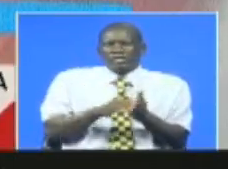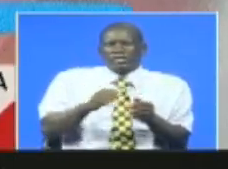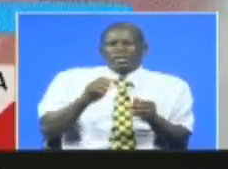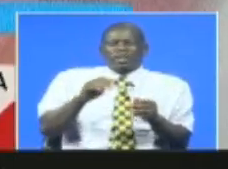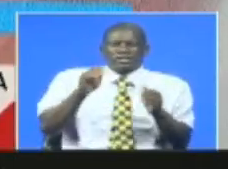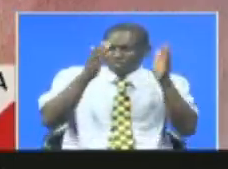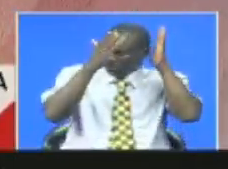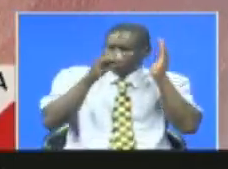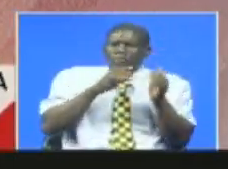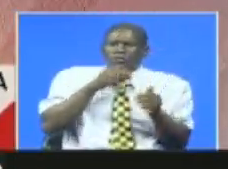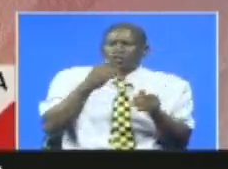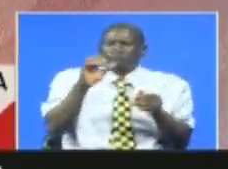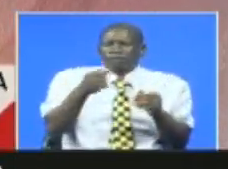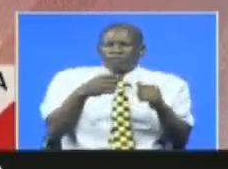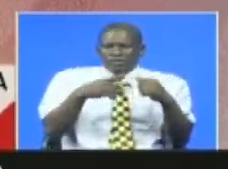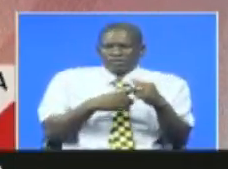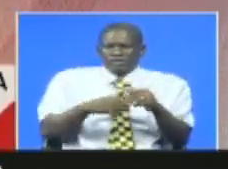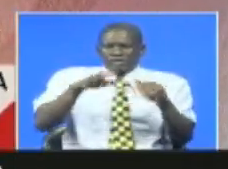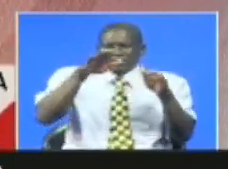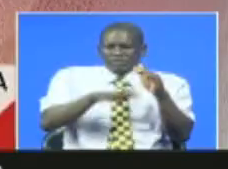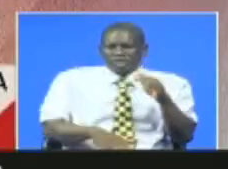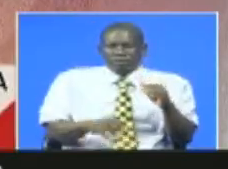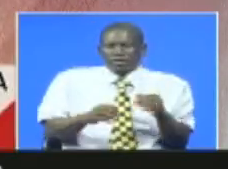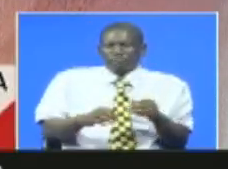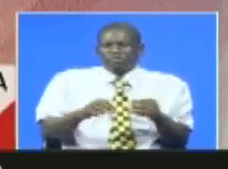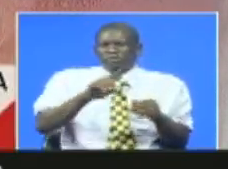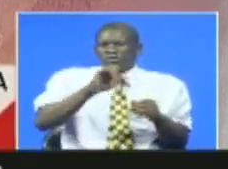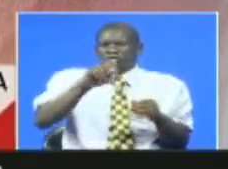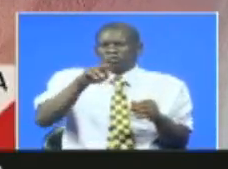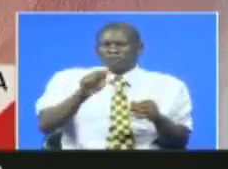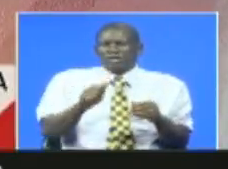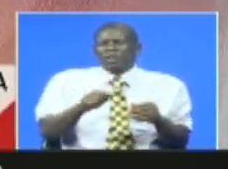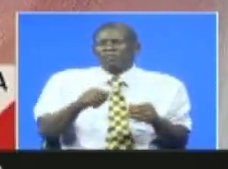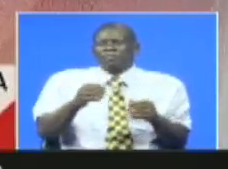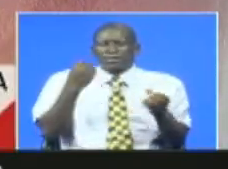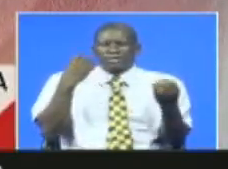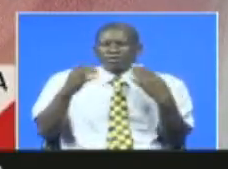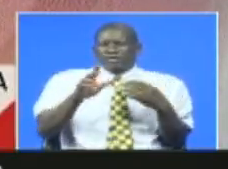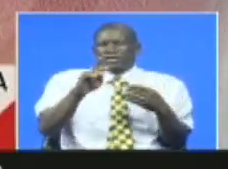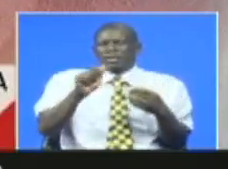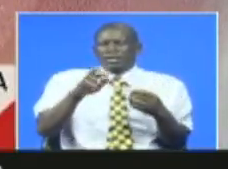respectively. At the bottom of the log are promoted sides Zukericho and Kariobangi Sharks, who are still yet to